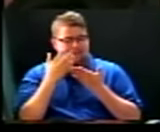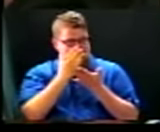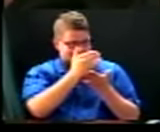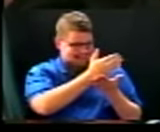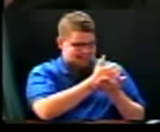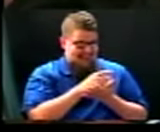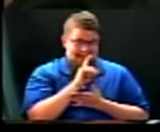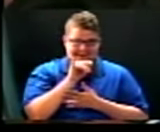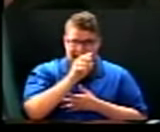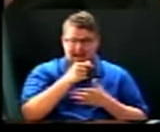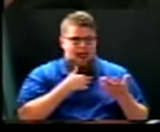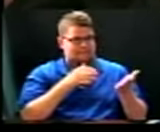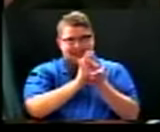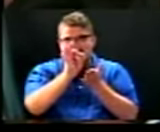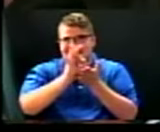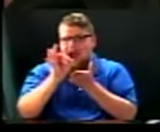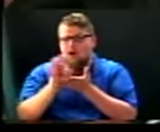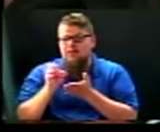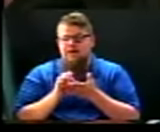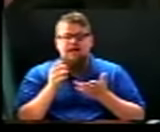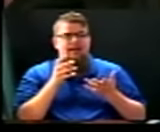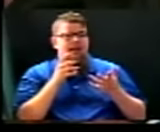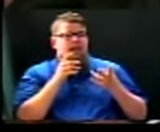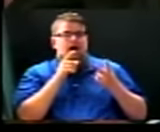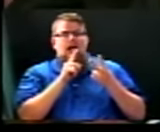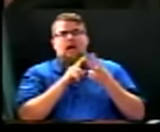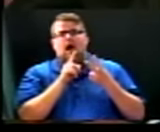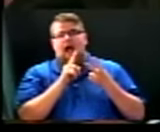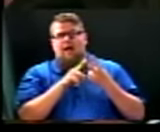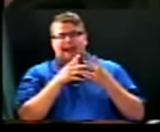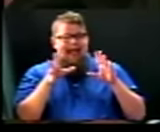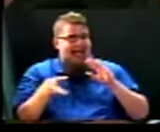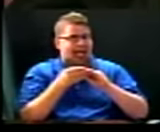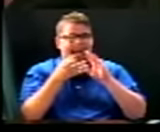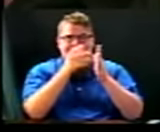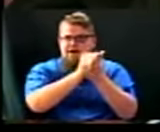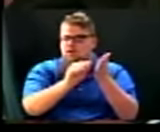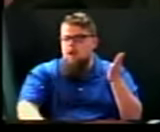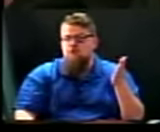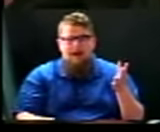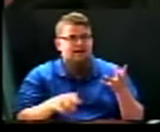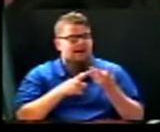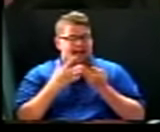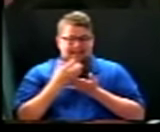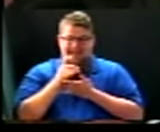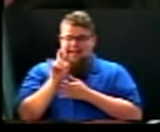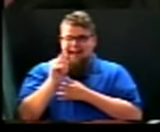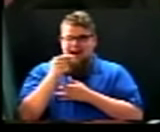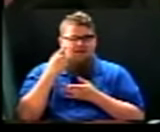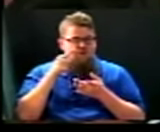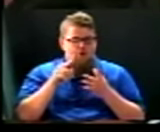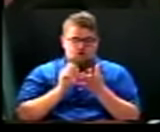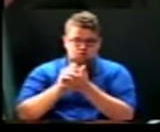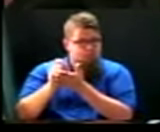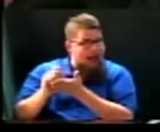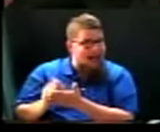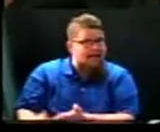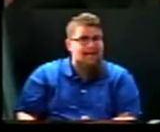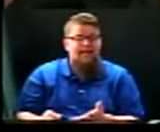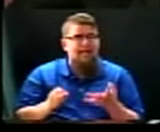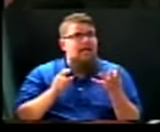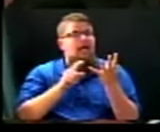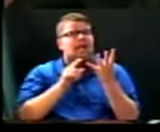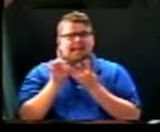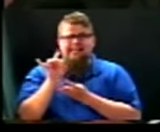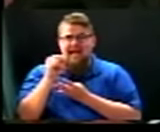collect data on counting. I'm going to collect data on adding and subtracting. I'm going to collect data on writing. And I'm going